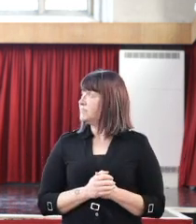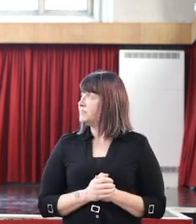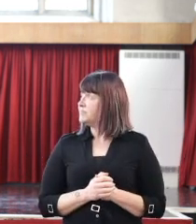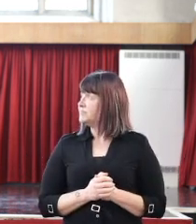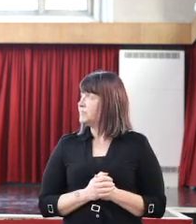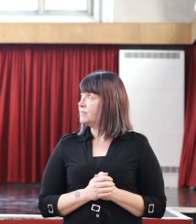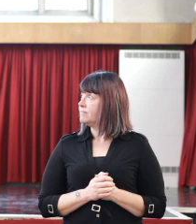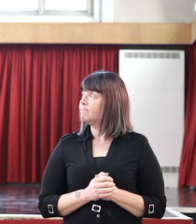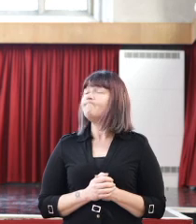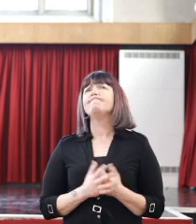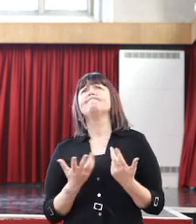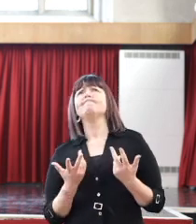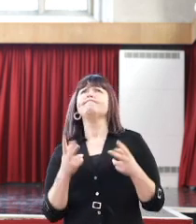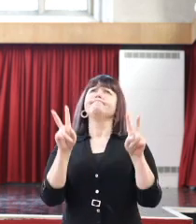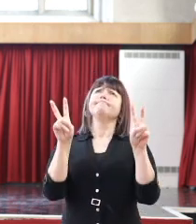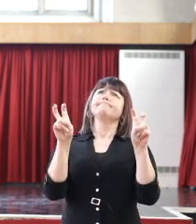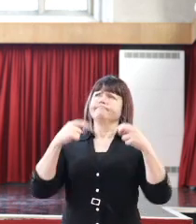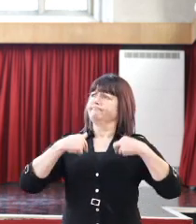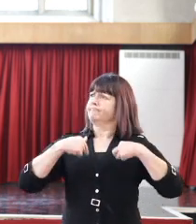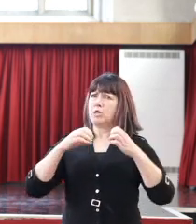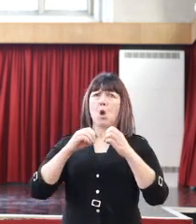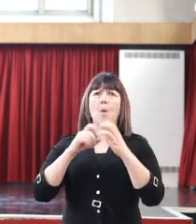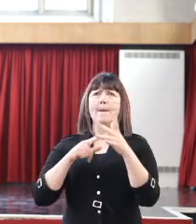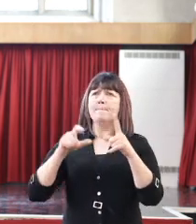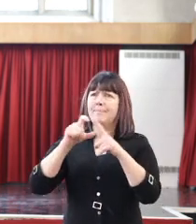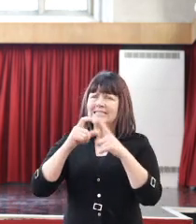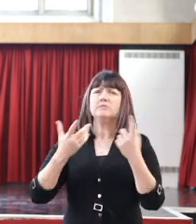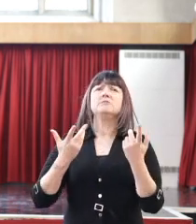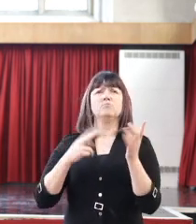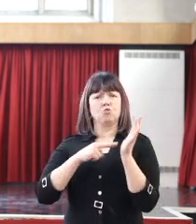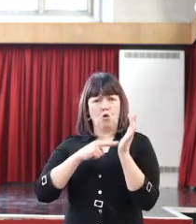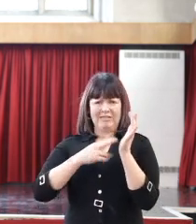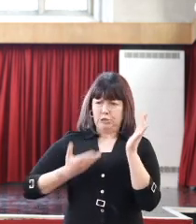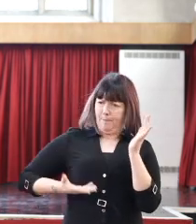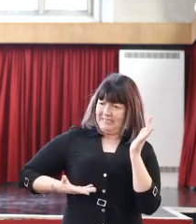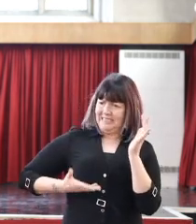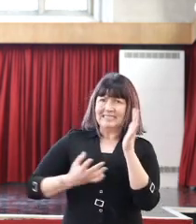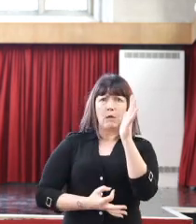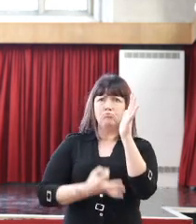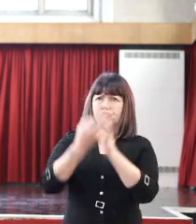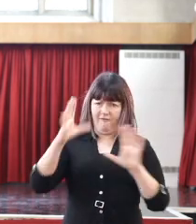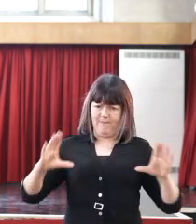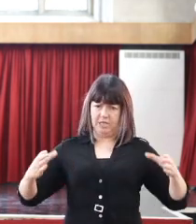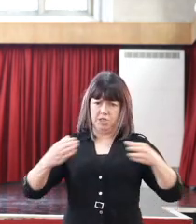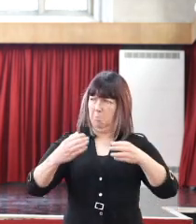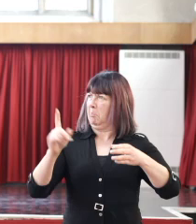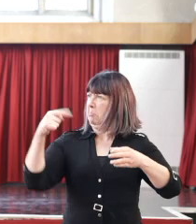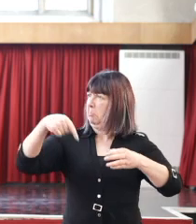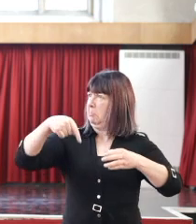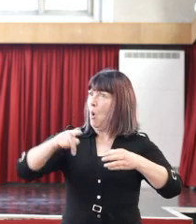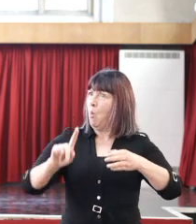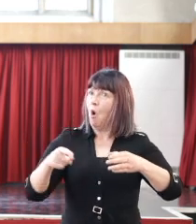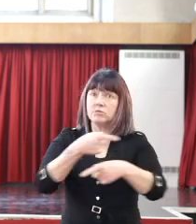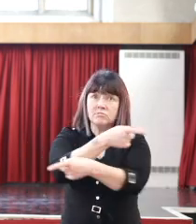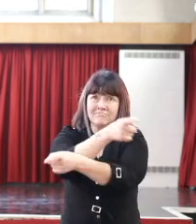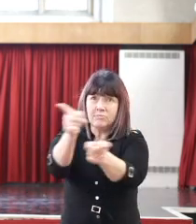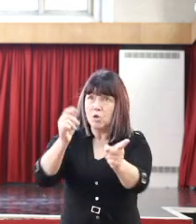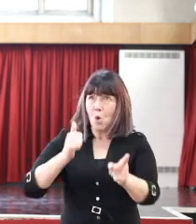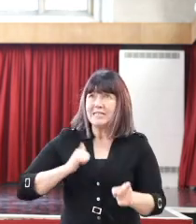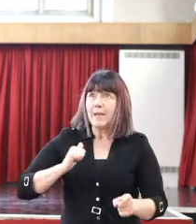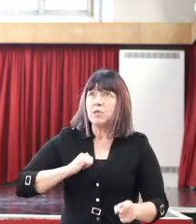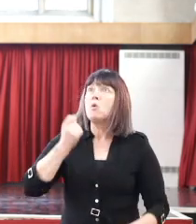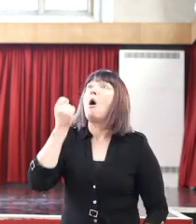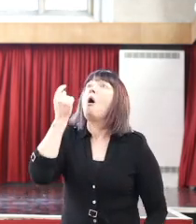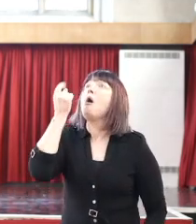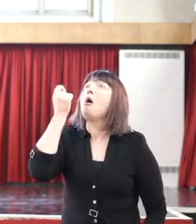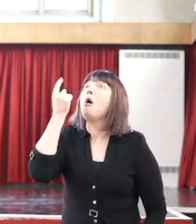what Norwich BID is, or Norwich Business Improvement District. I make no expectations that anyone will understand fully what a BID is or how